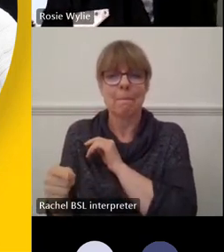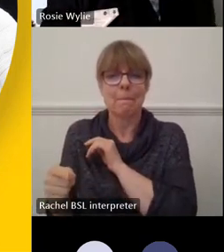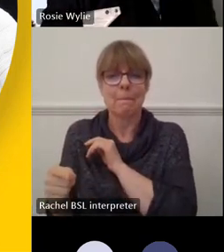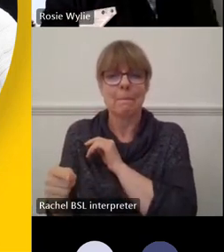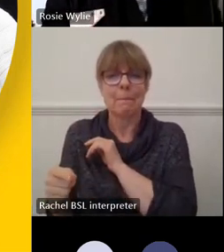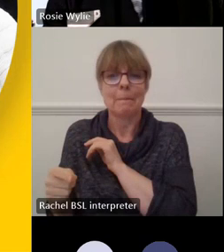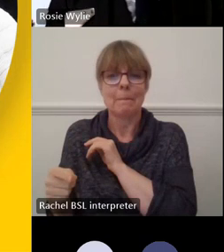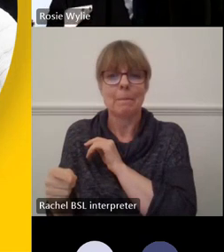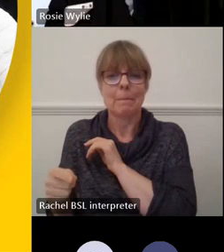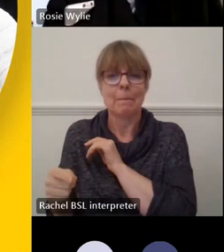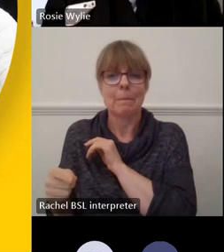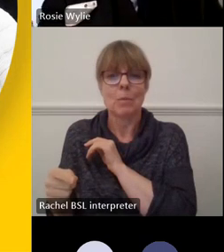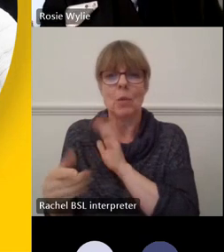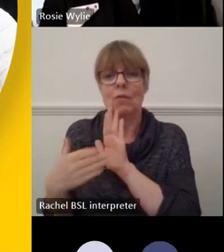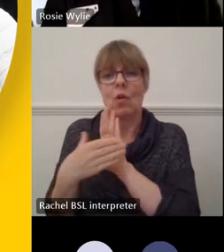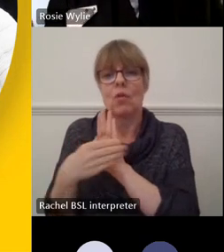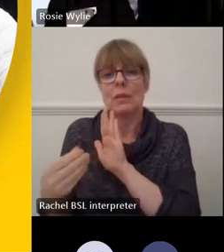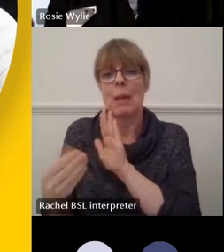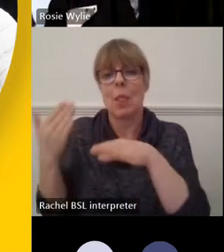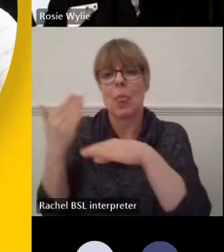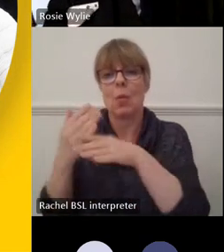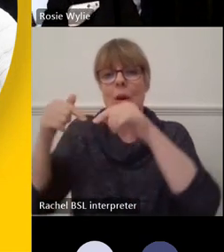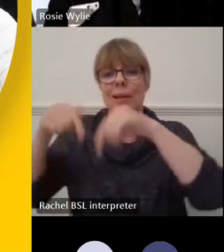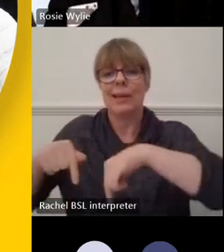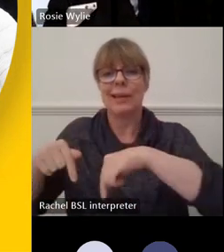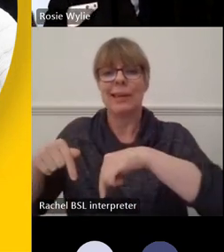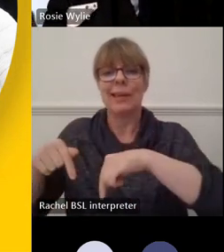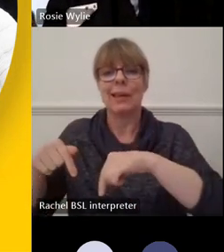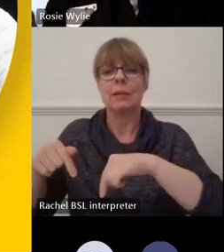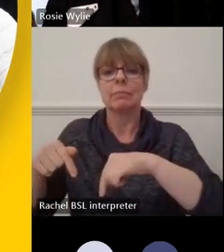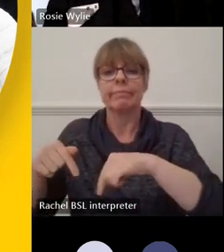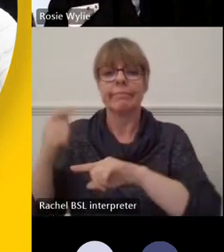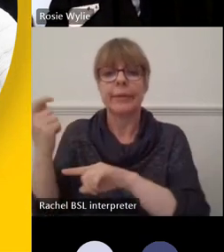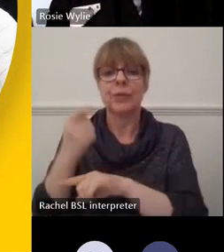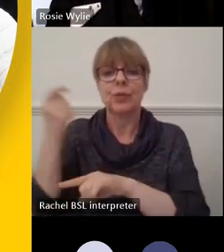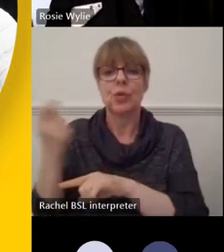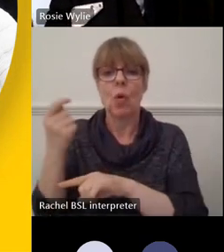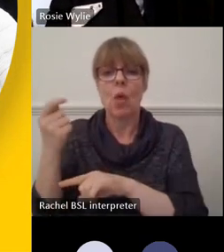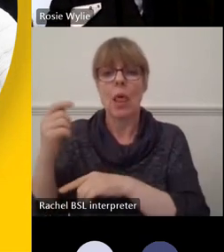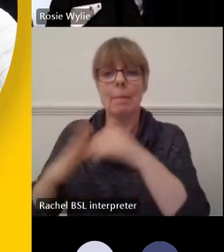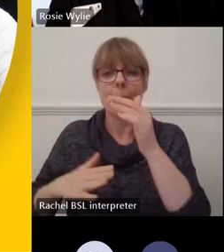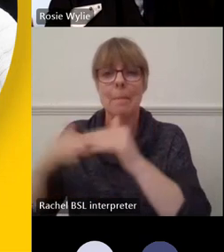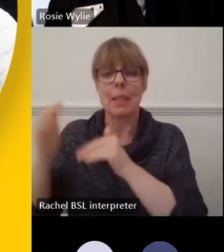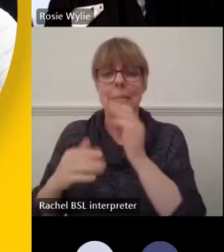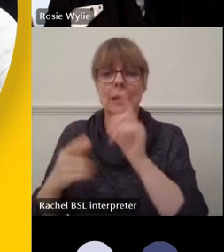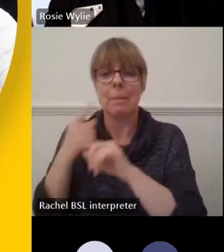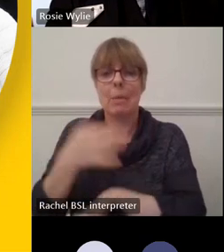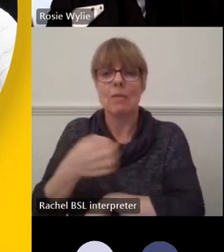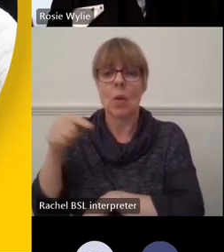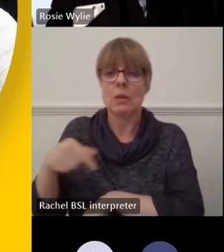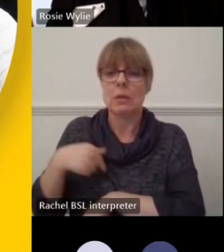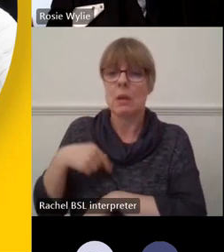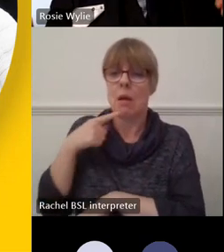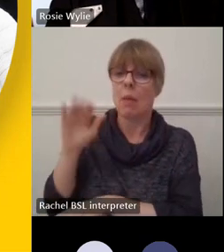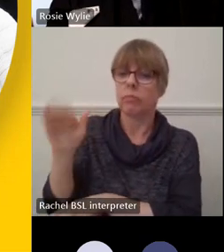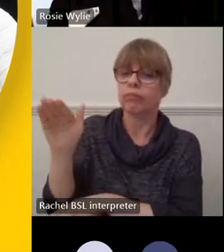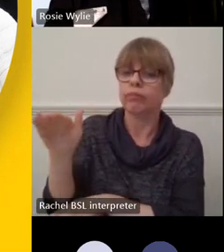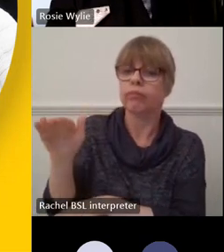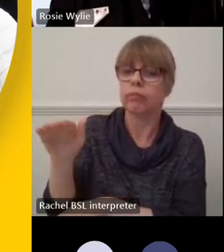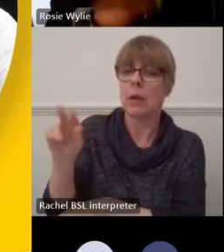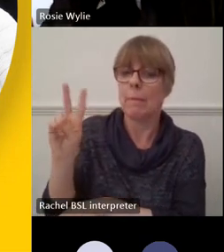if they were working at the engine shed or they were volunteering here and they leave, they go and speak to their pa in another or their parents